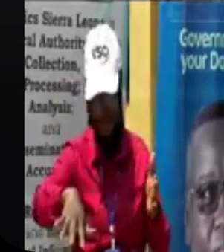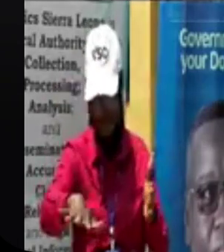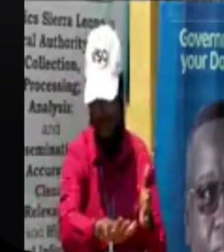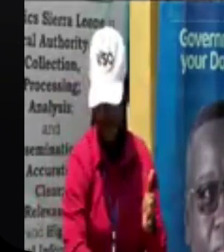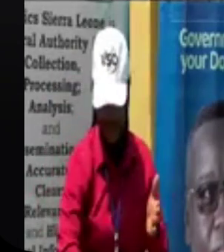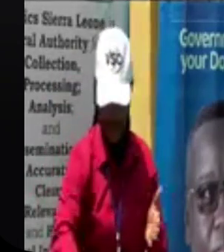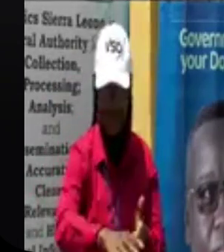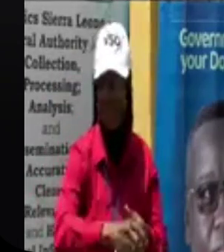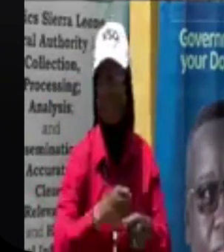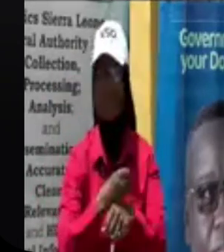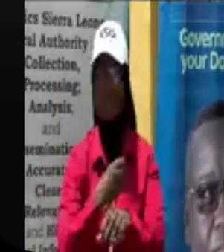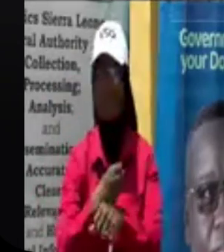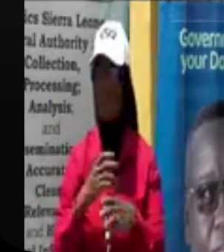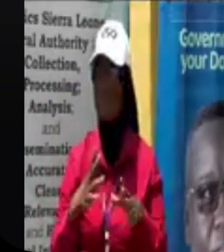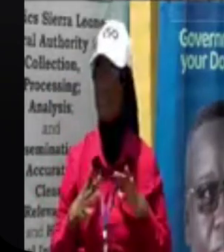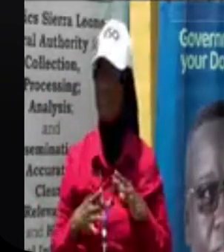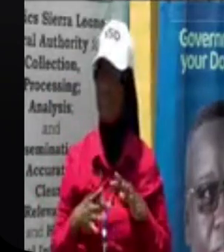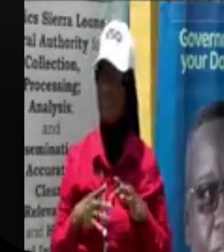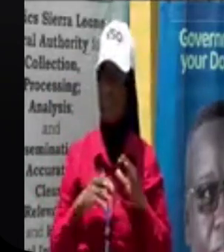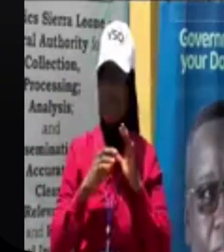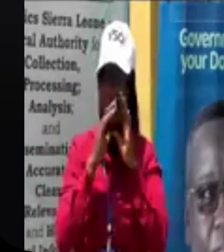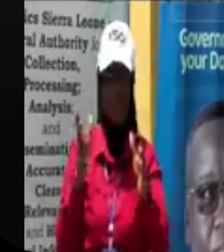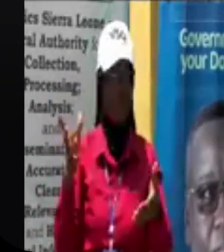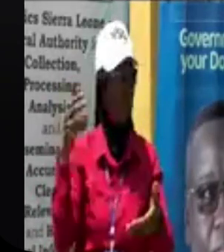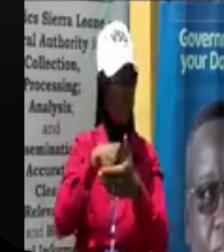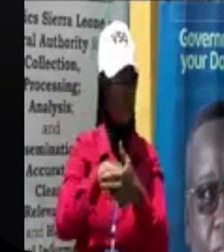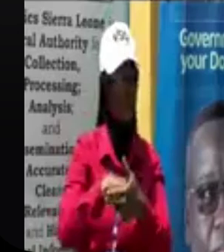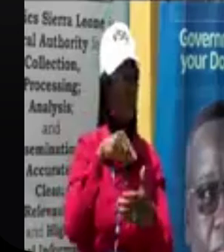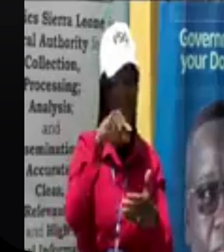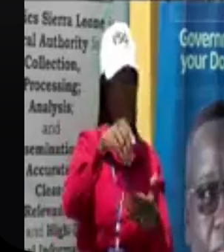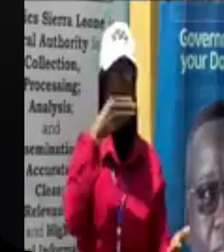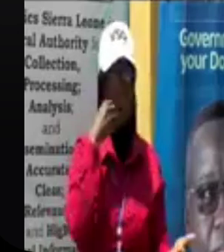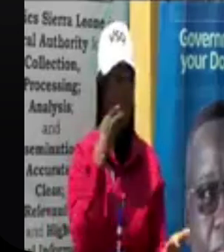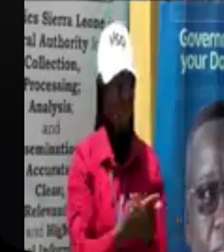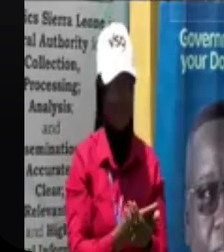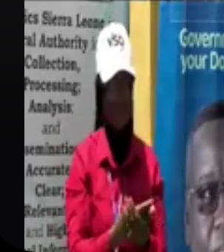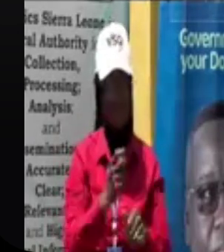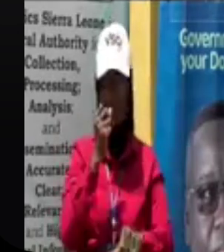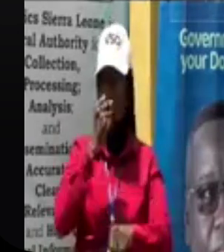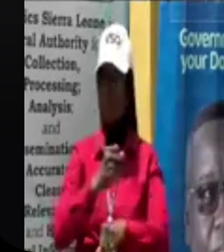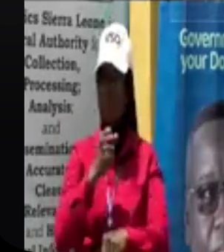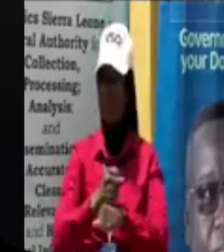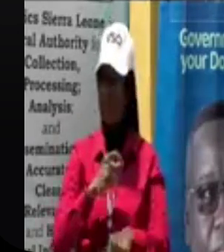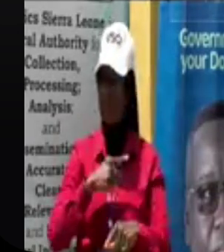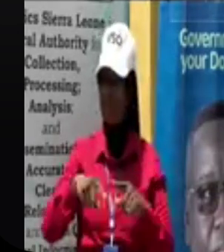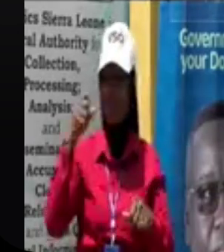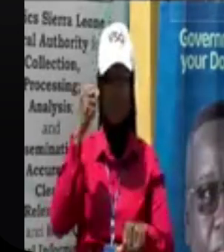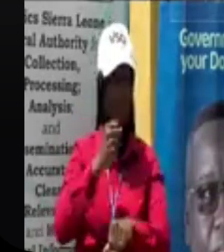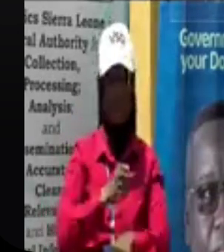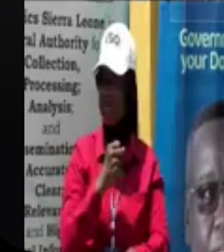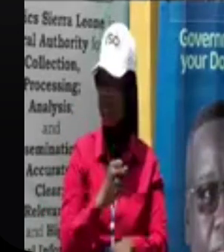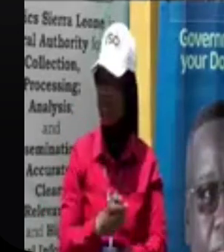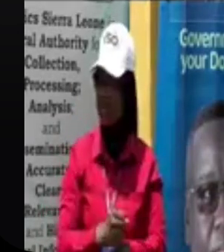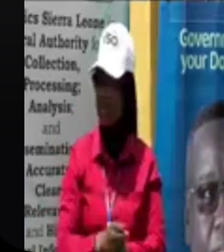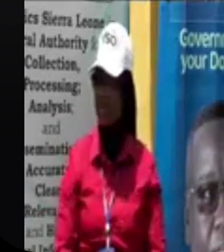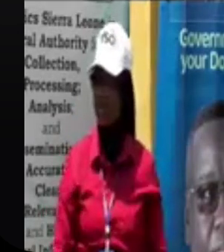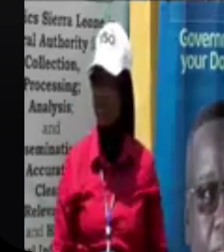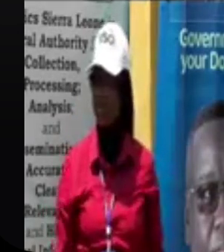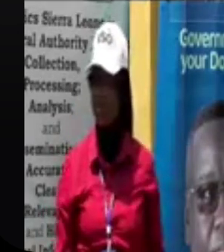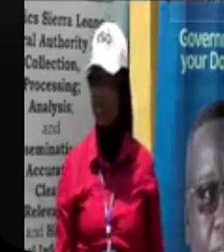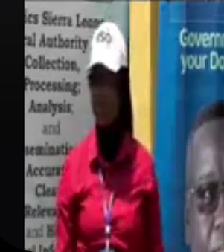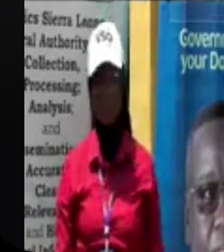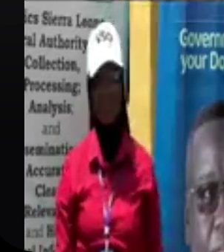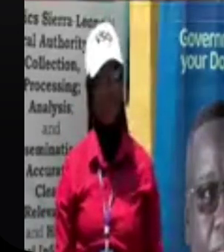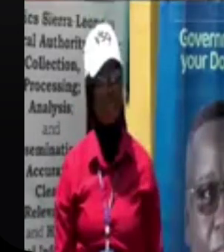Please, you want to put work up in a Kambia because this now forever work with you. No other you work other you prepare something. Okay,